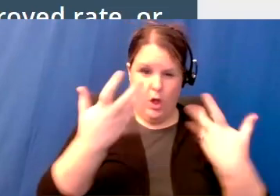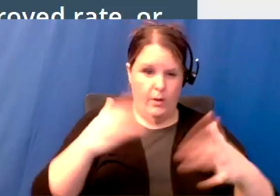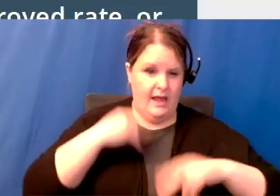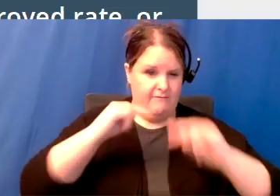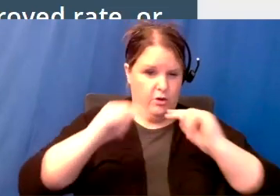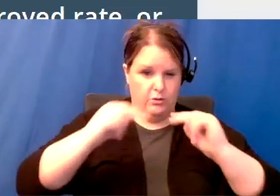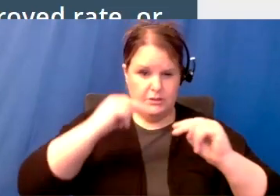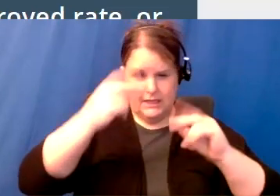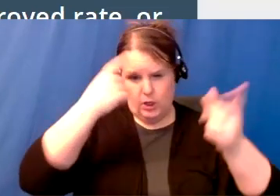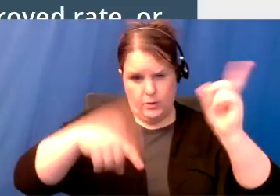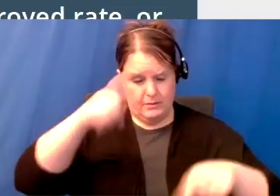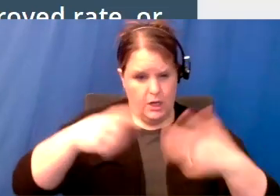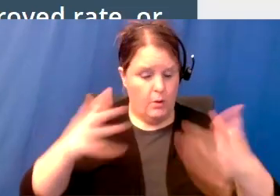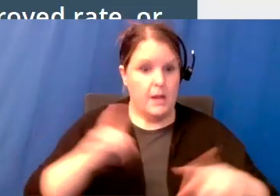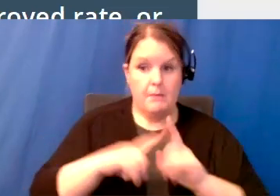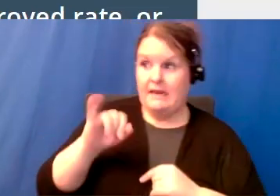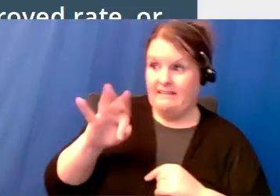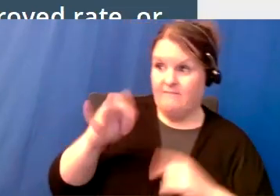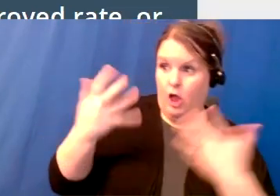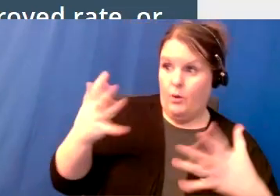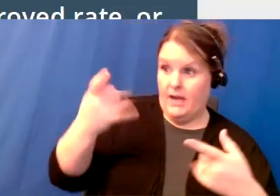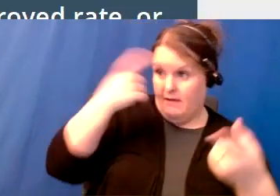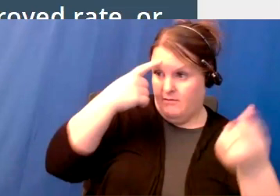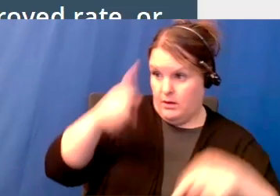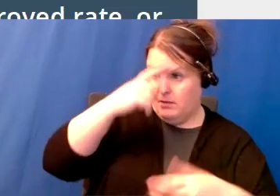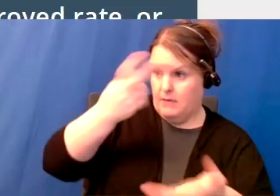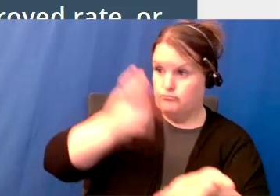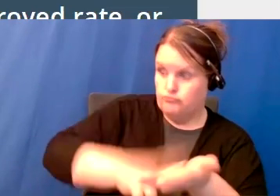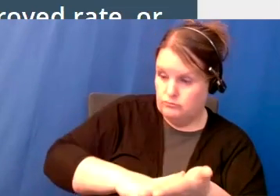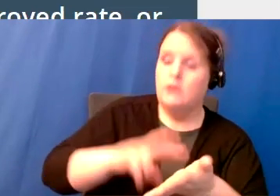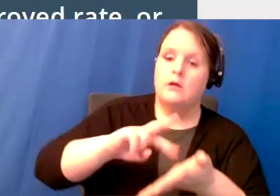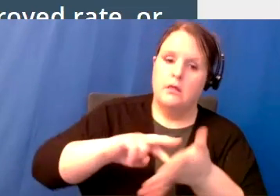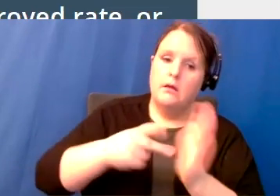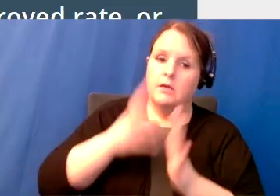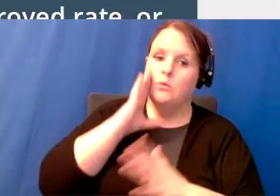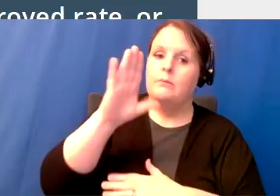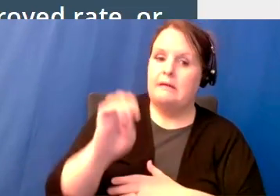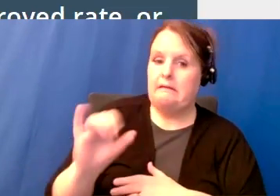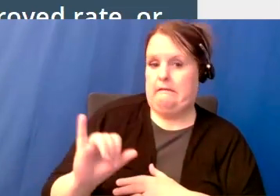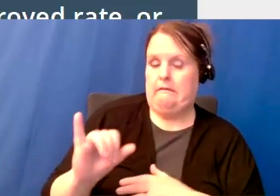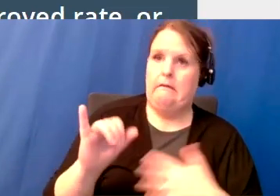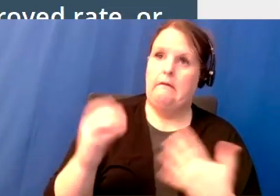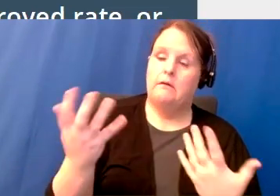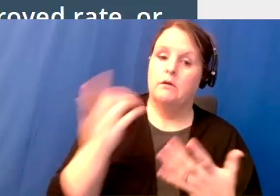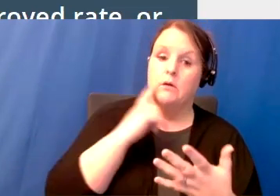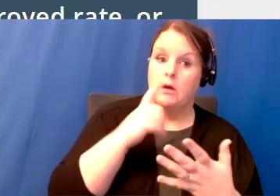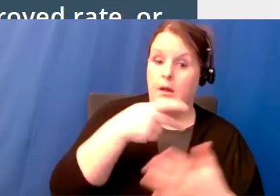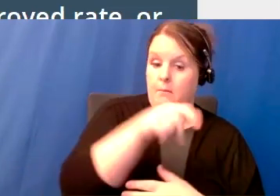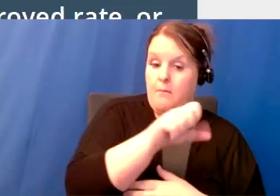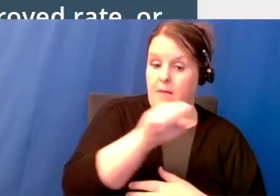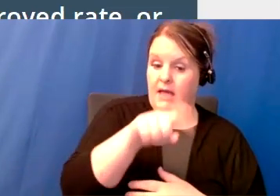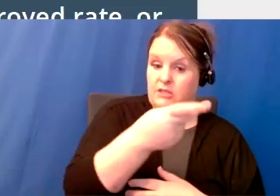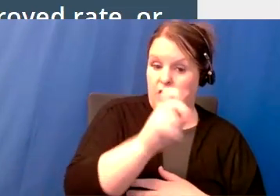agreement. But if they do have a negotiated indirect cost rate agreement, that would either be negotiated with the pass-through